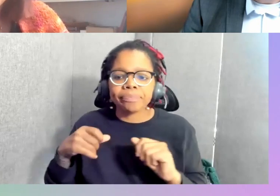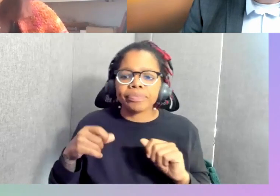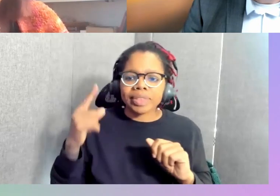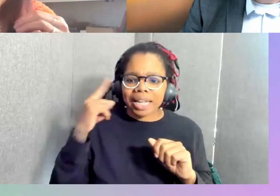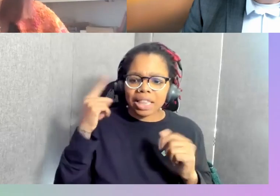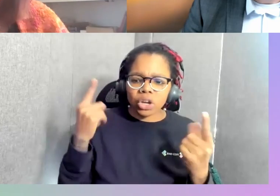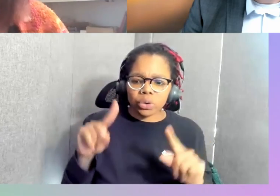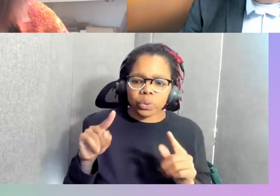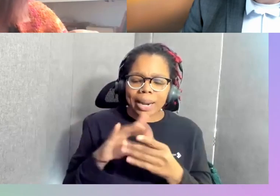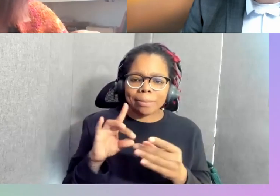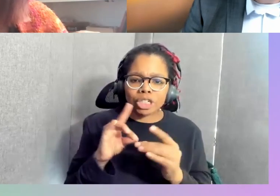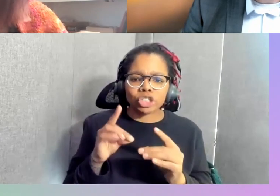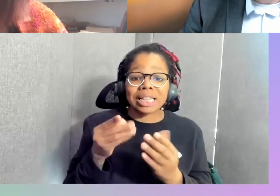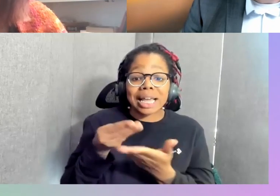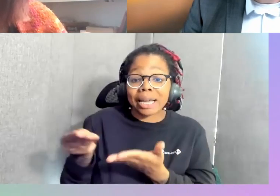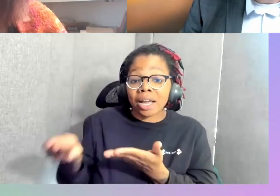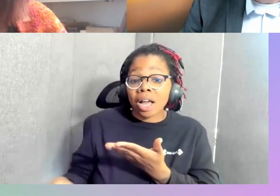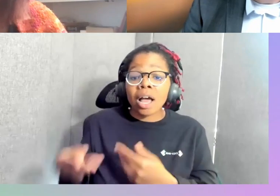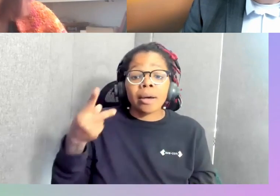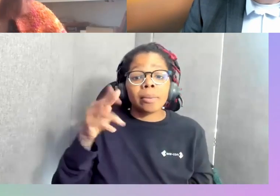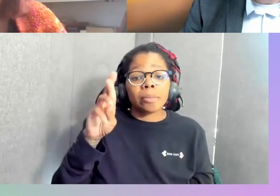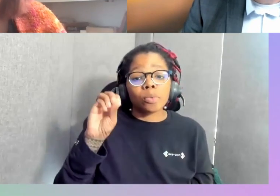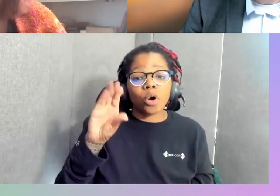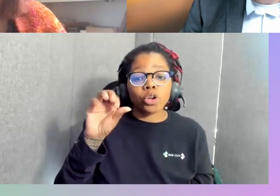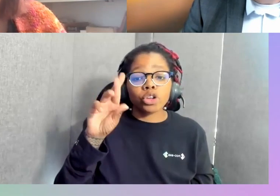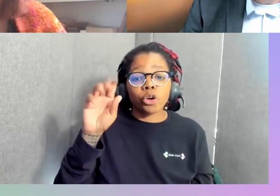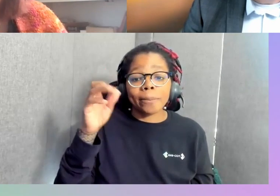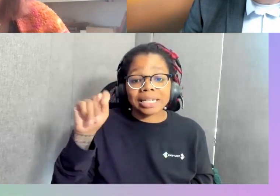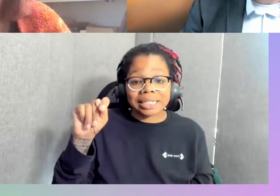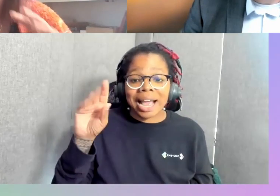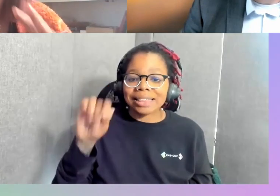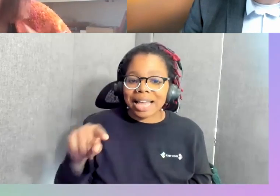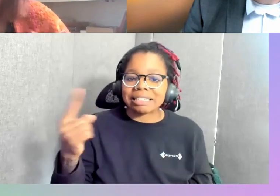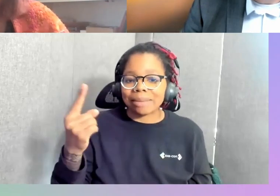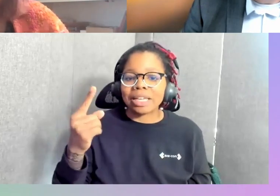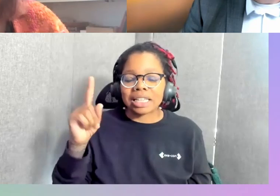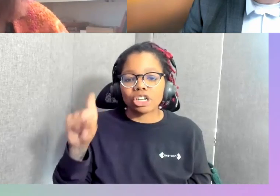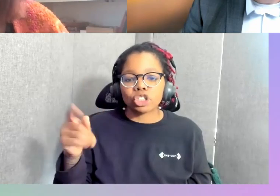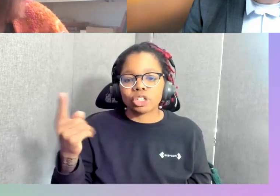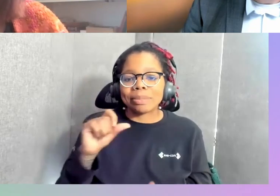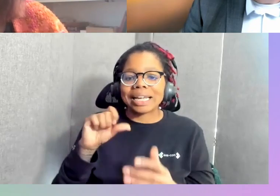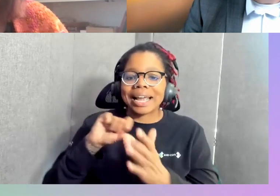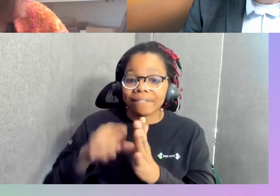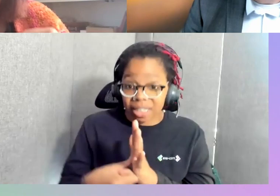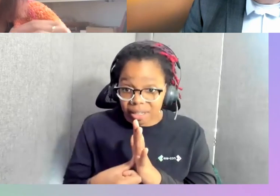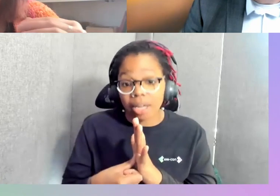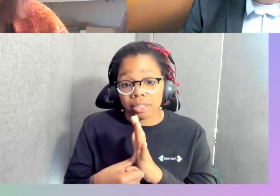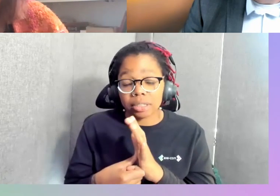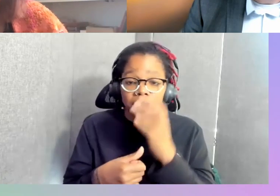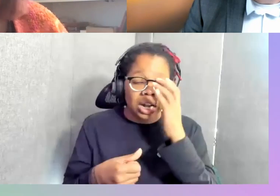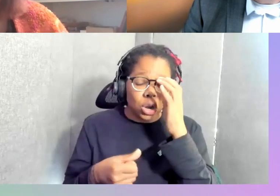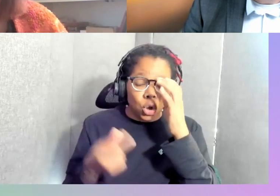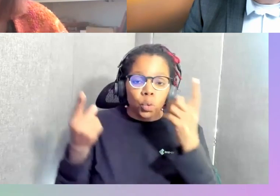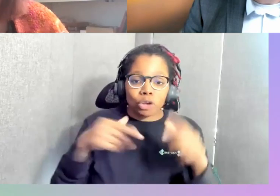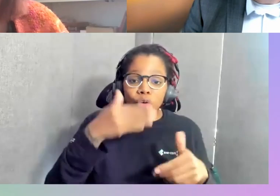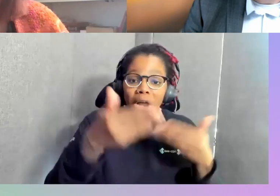mentioned procurement, I think that that is something that really should be probably emphasized, that when you're